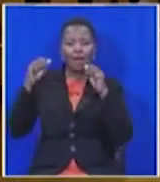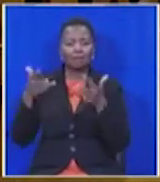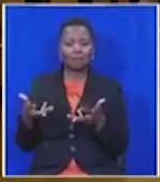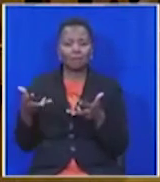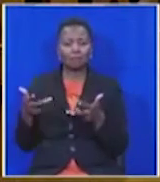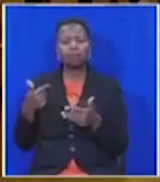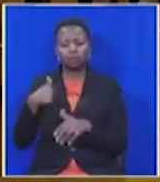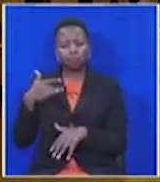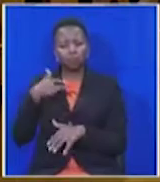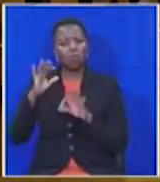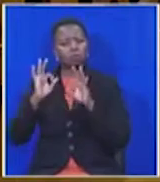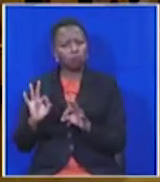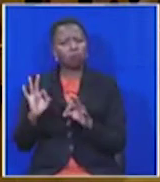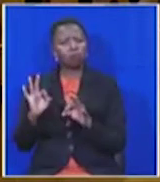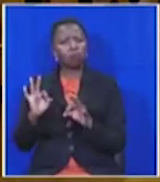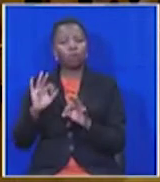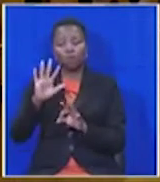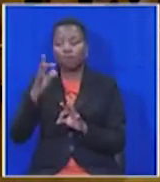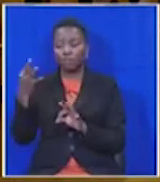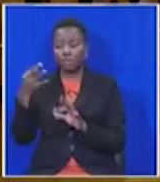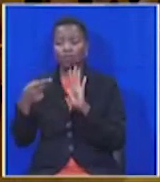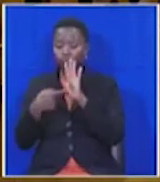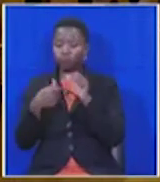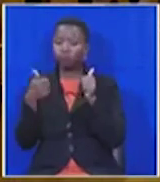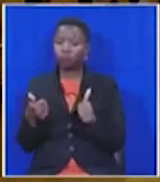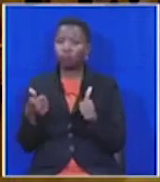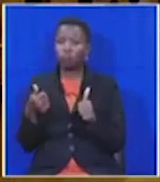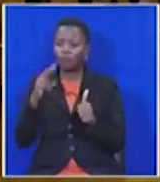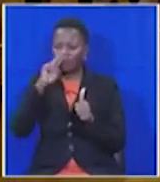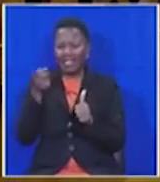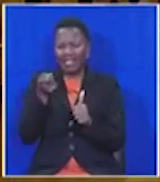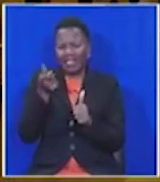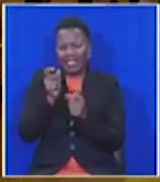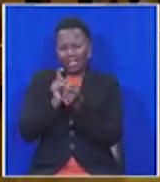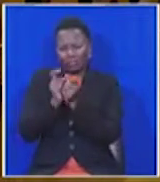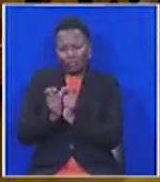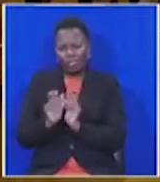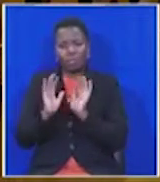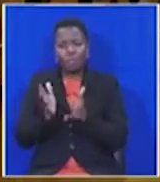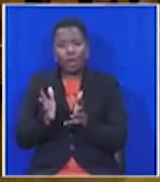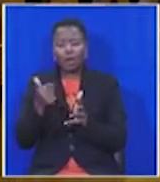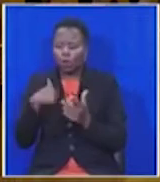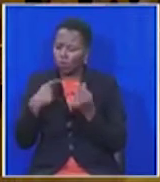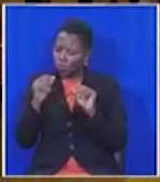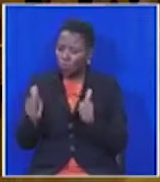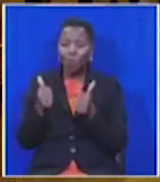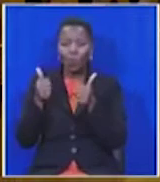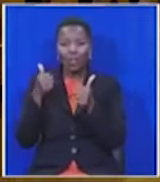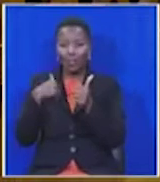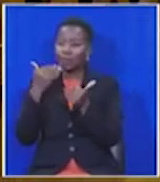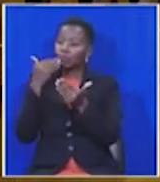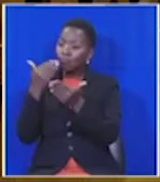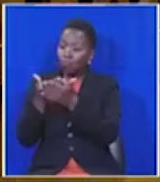did well with Rule 53. Rule 53 needed a few amendments, and we did well in the amendments that we came up